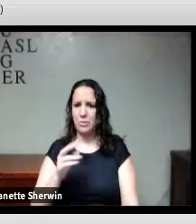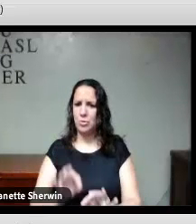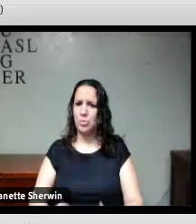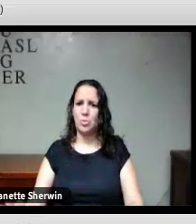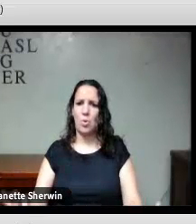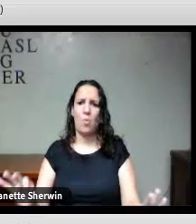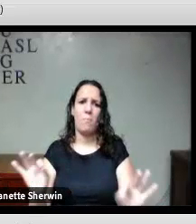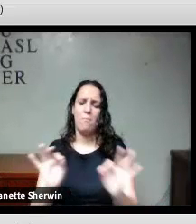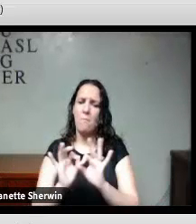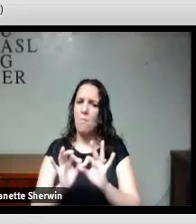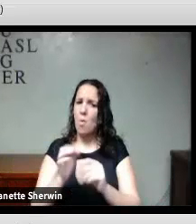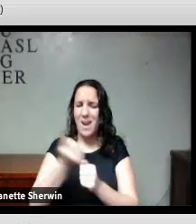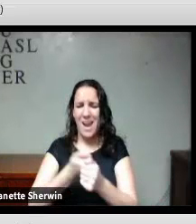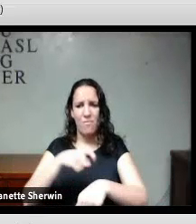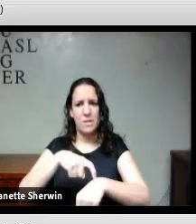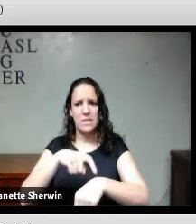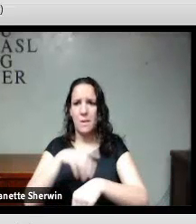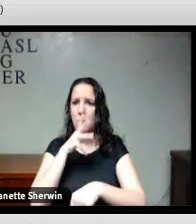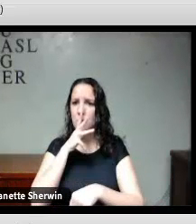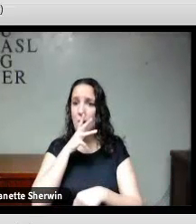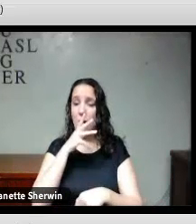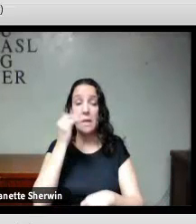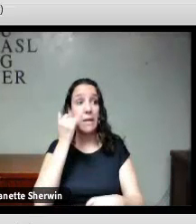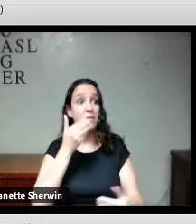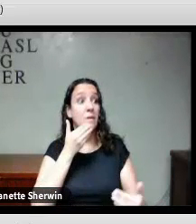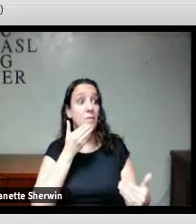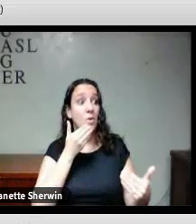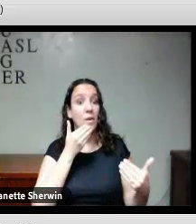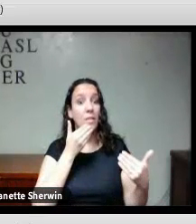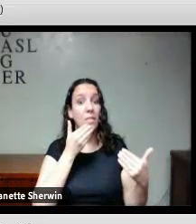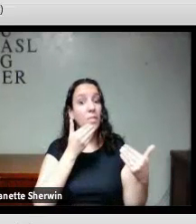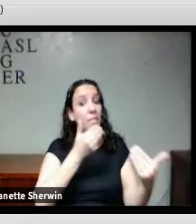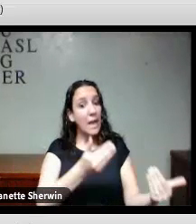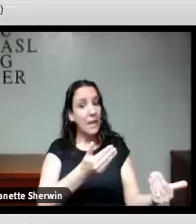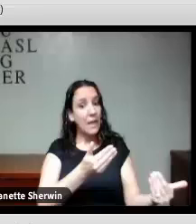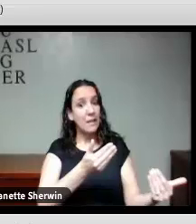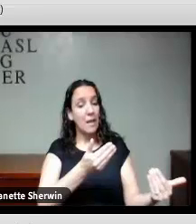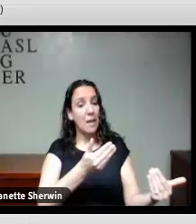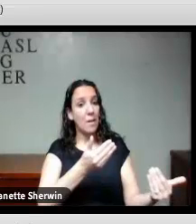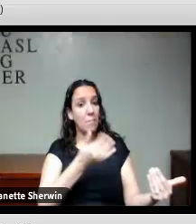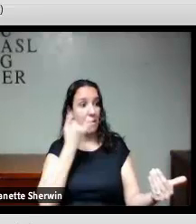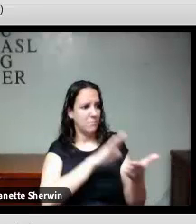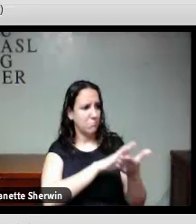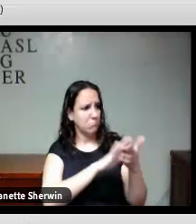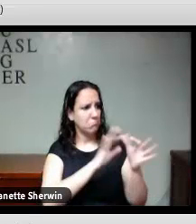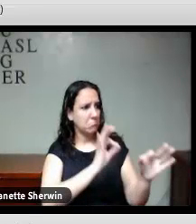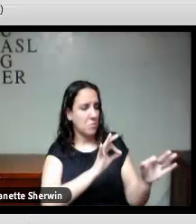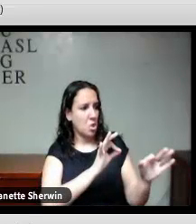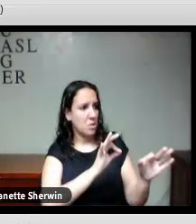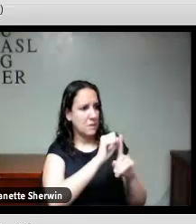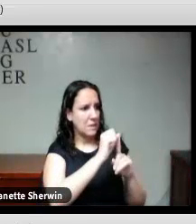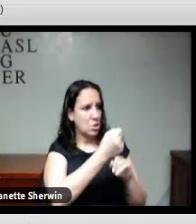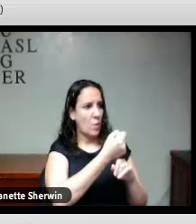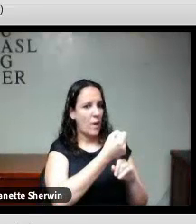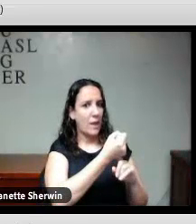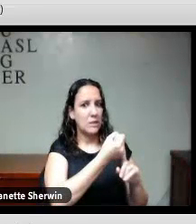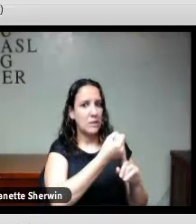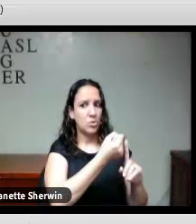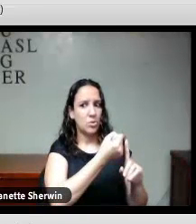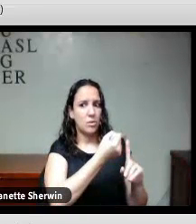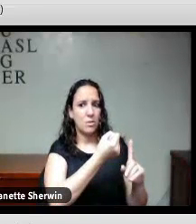voice, even if you're thanking them in a good situation. I know, I'm just as sure as I'm sitting here